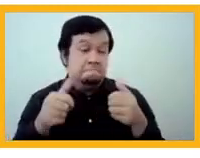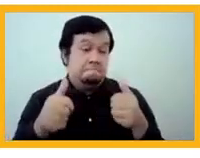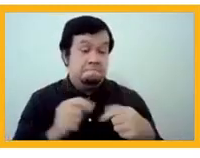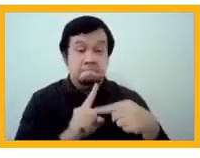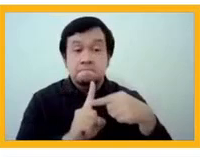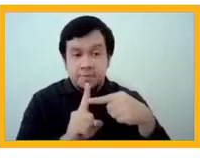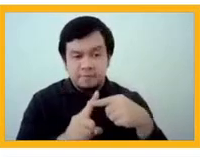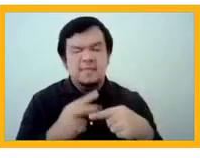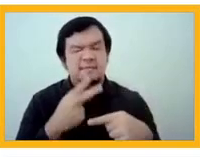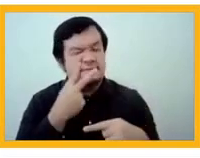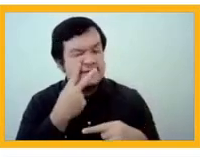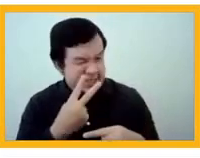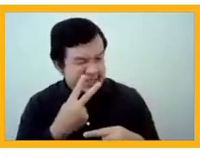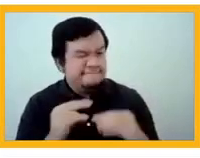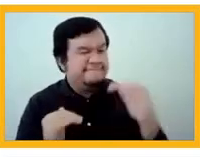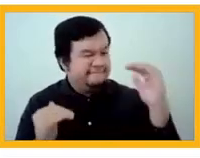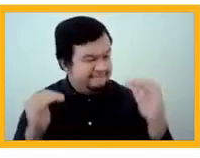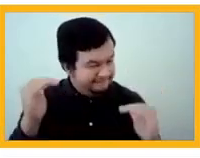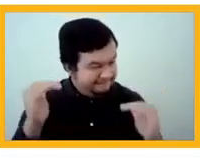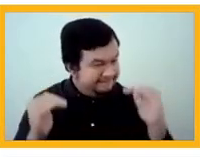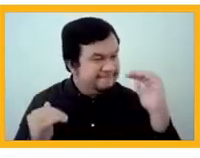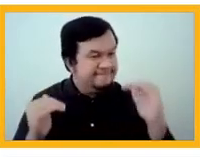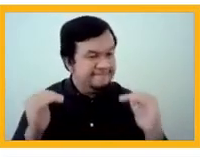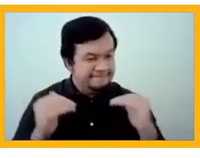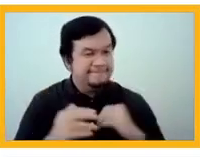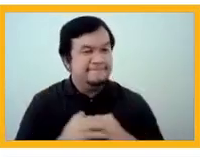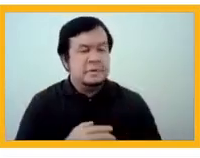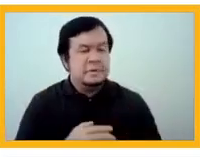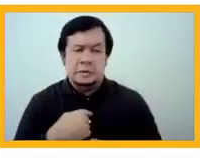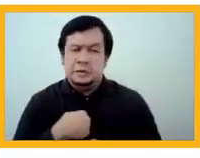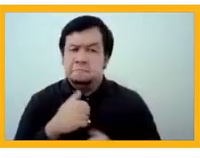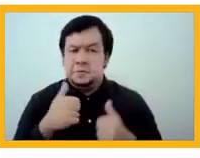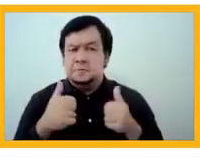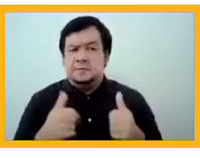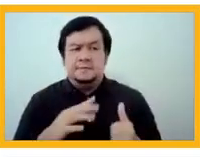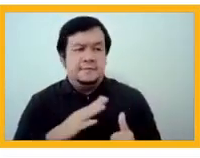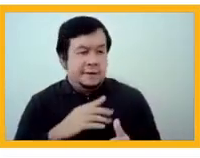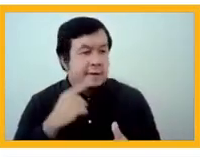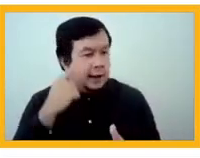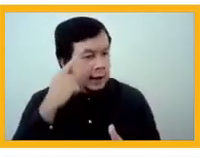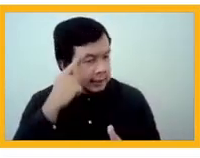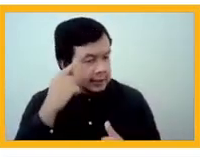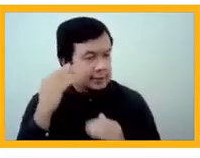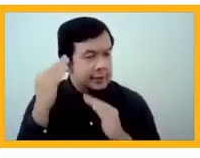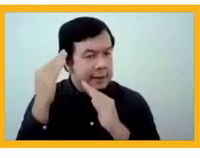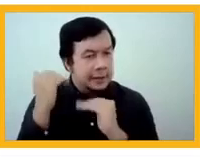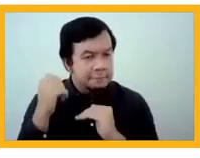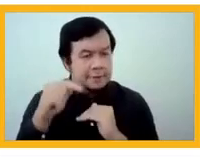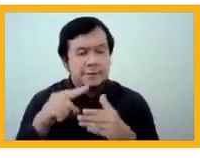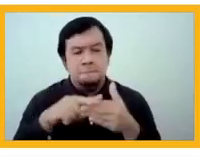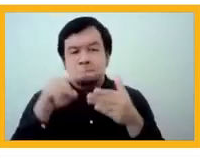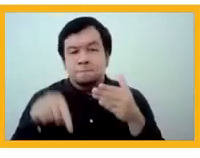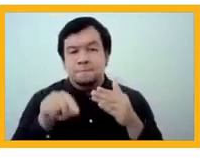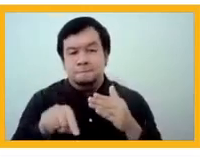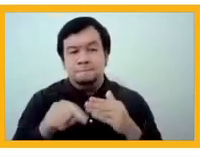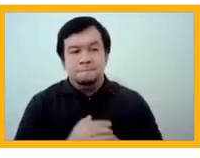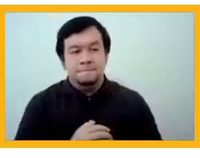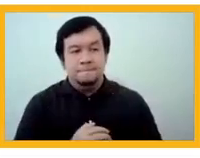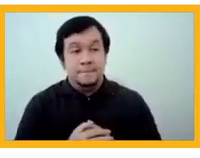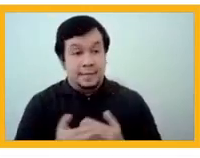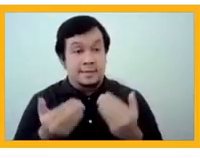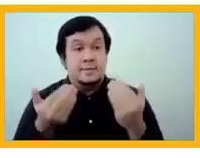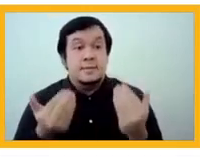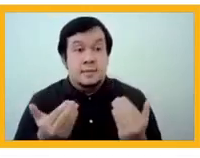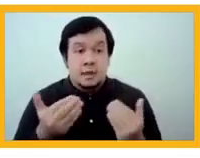substitution. But the main point I want to highlight again is this picture. And this is now from a much larger sample from Rajasthan. And I personally consider